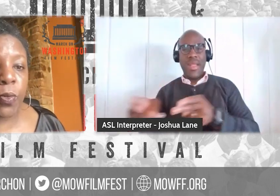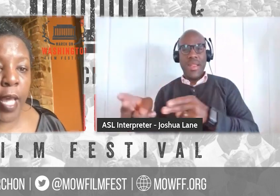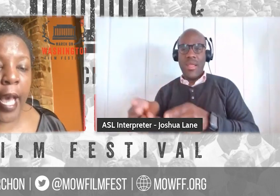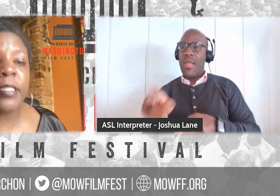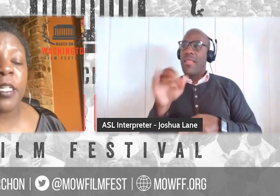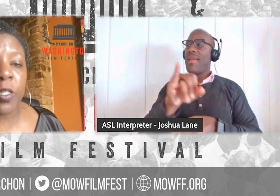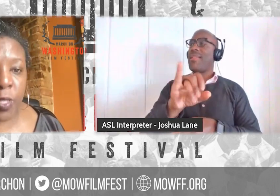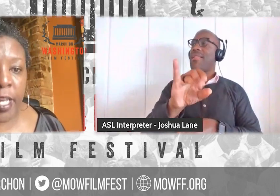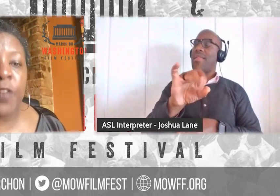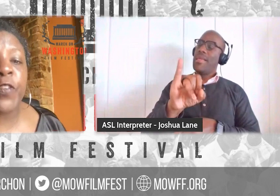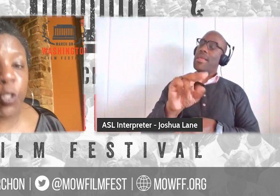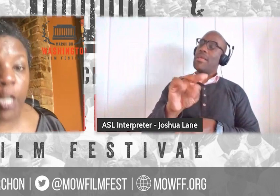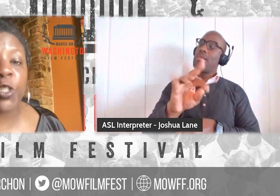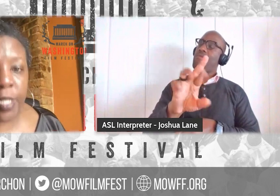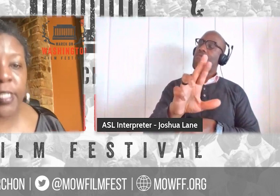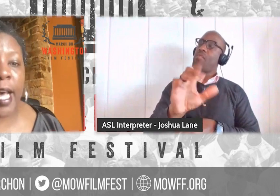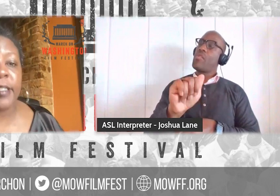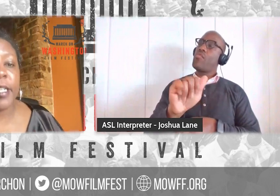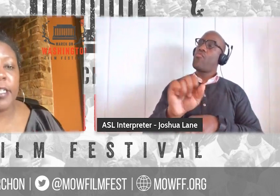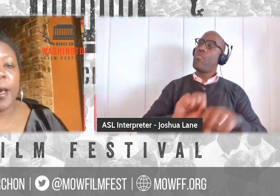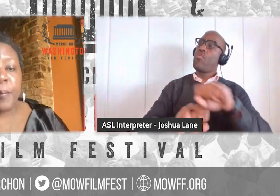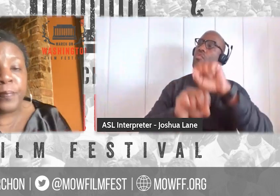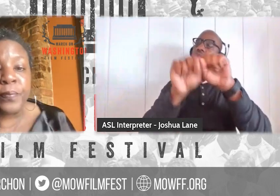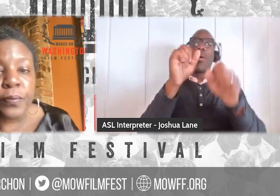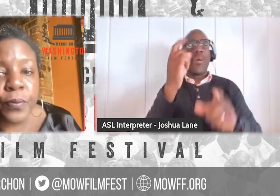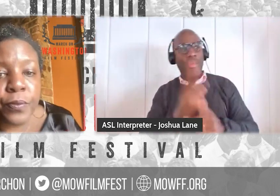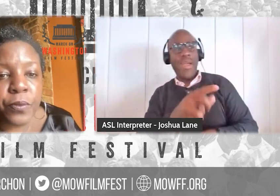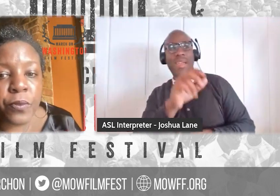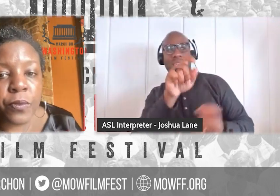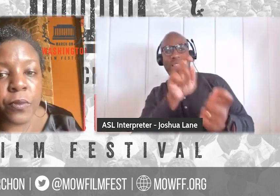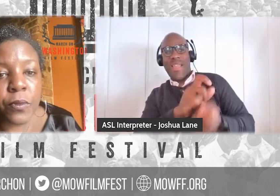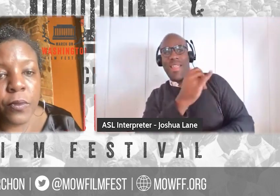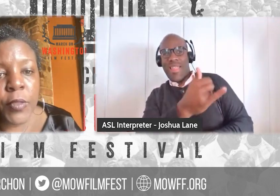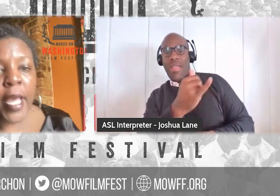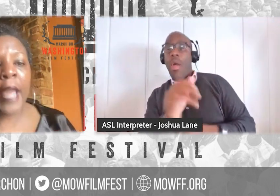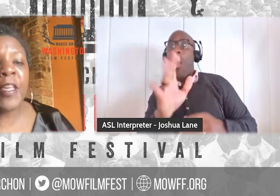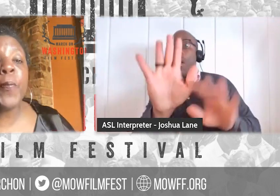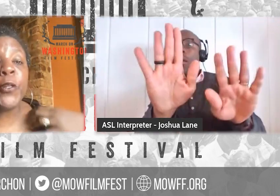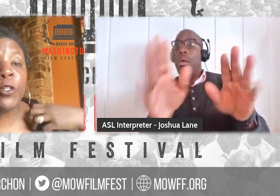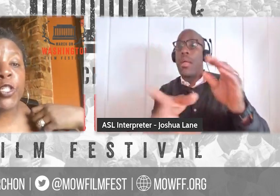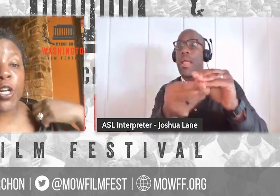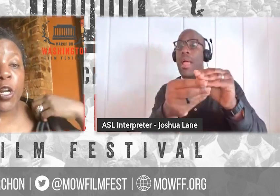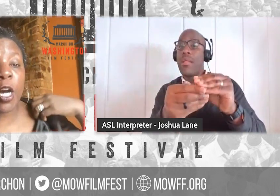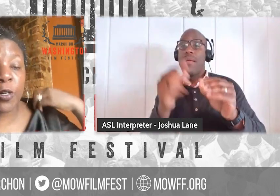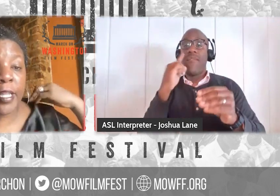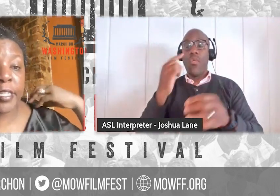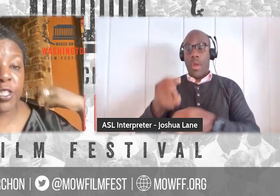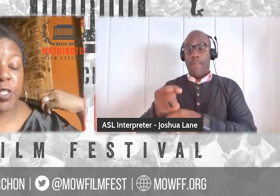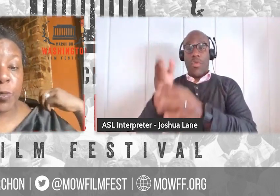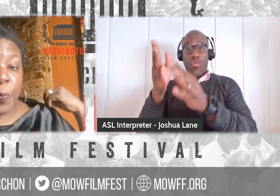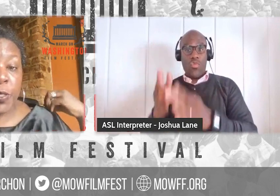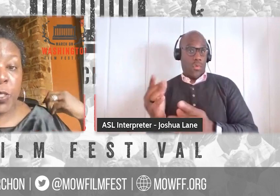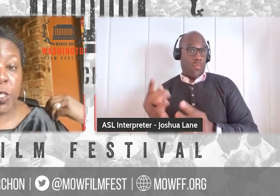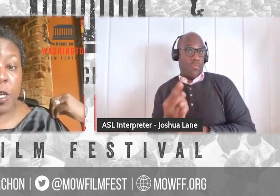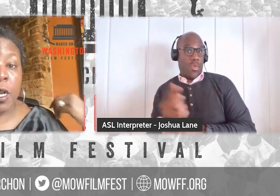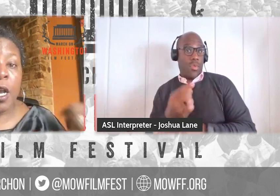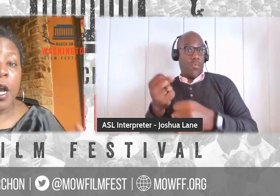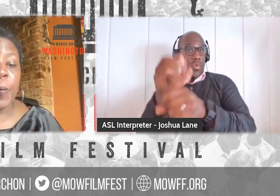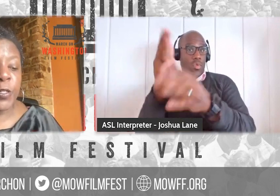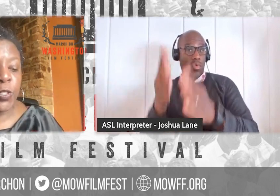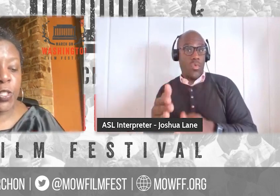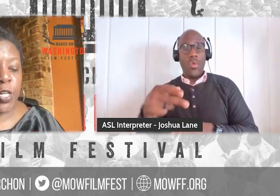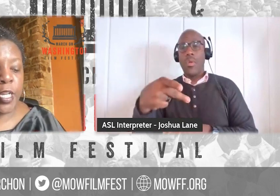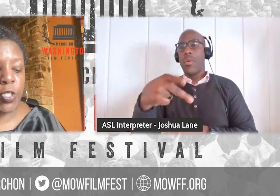know, has the infrastructure. Exactly. Yeah, I was curious. A producer, oh, and then just in terms of producer,